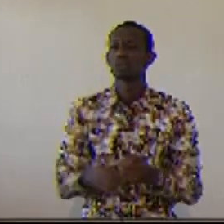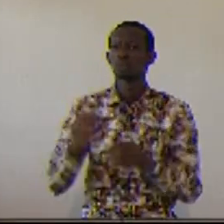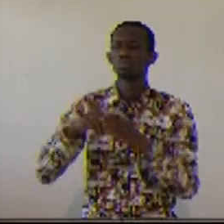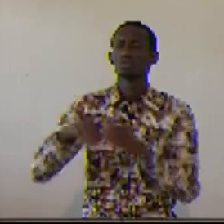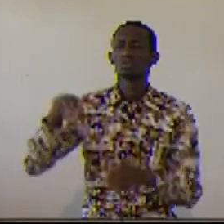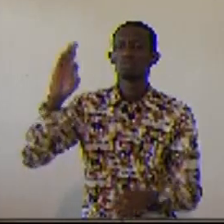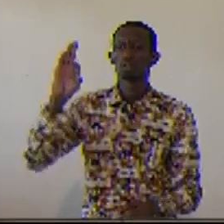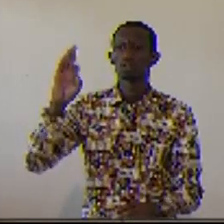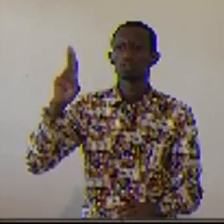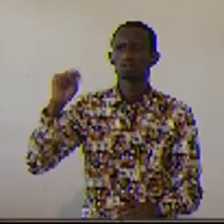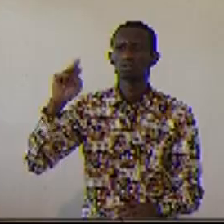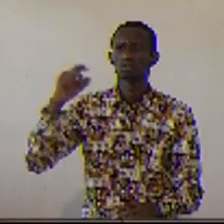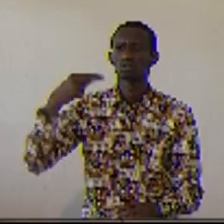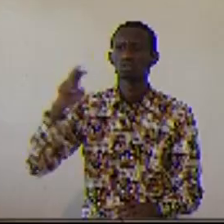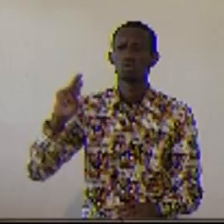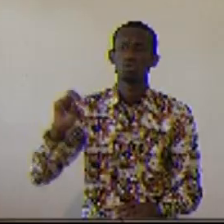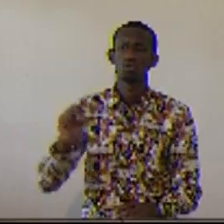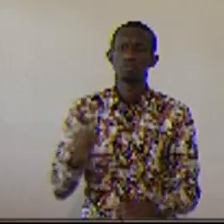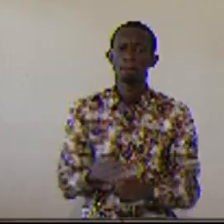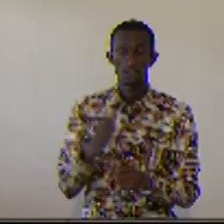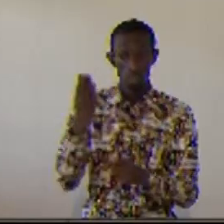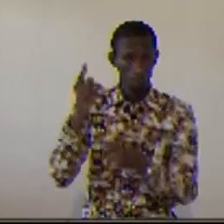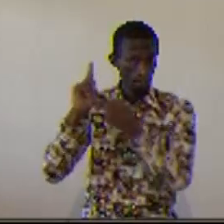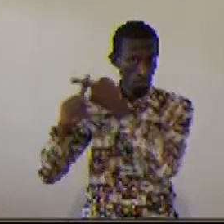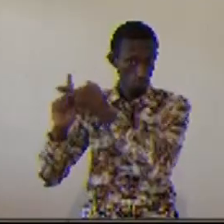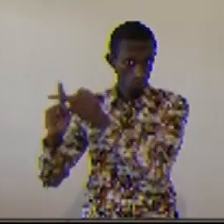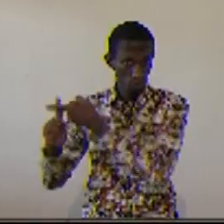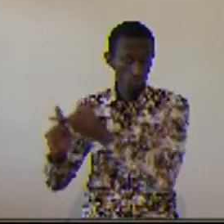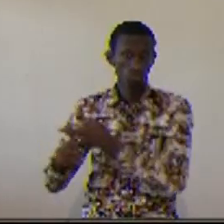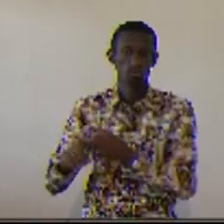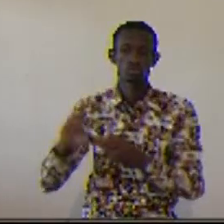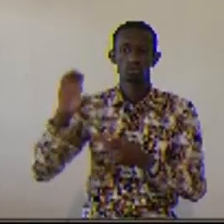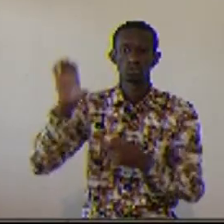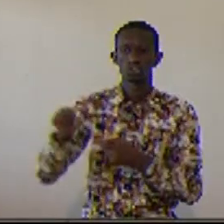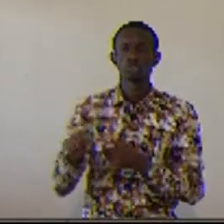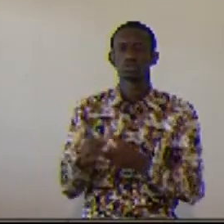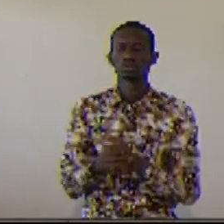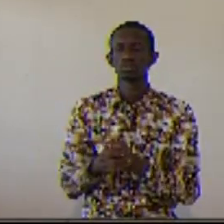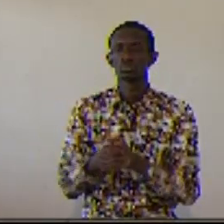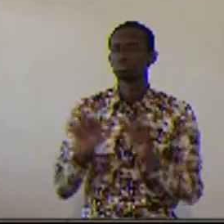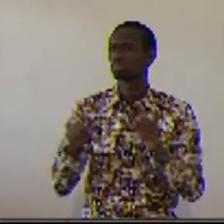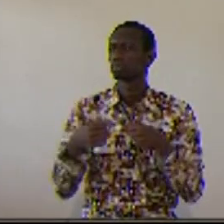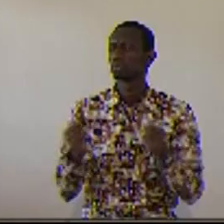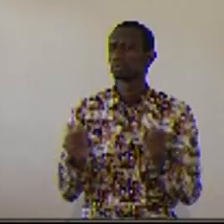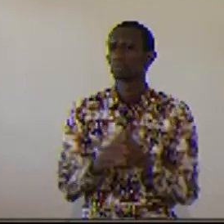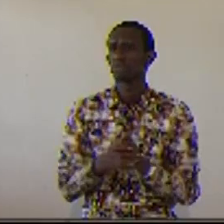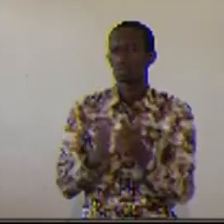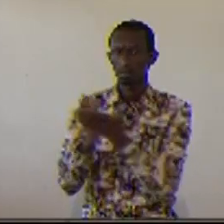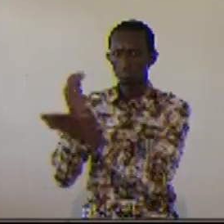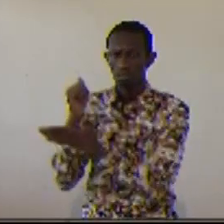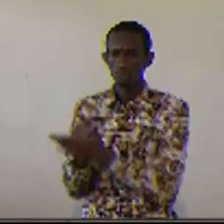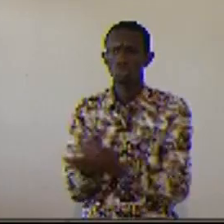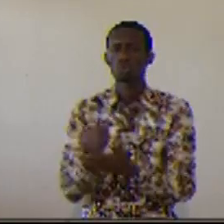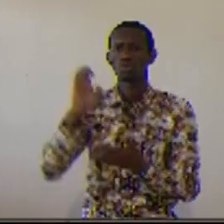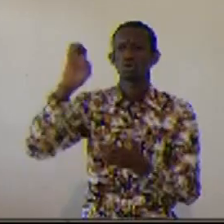charge cannot easily form this one here because of the electrons moving